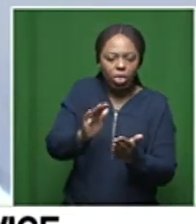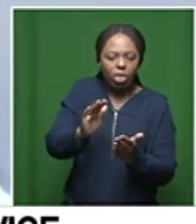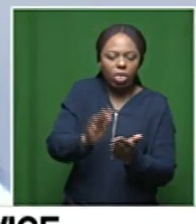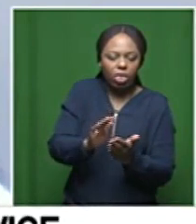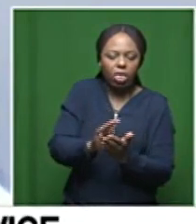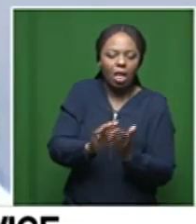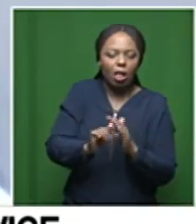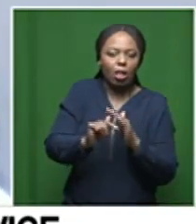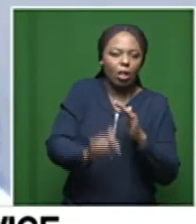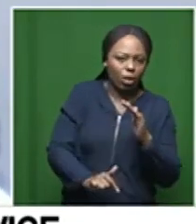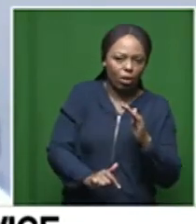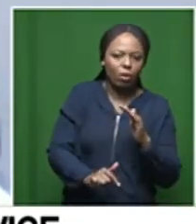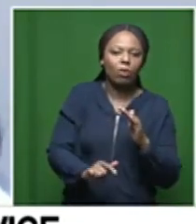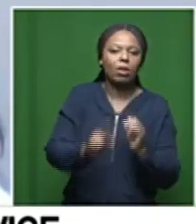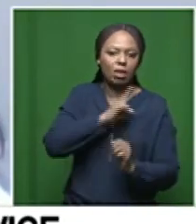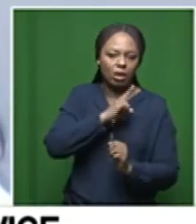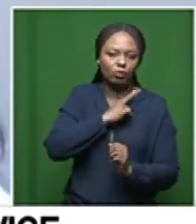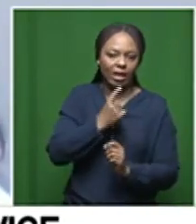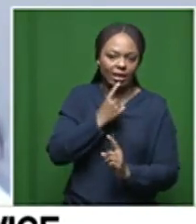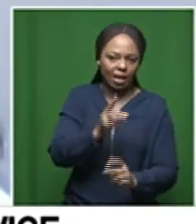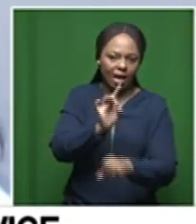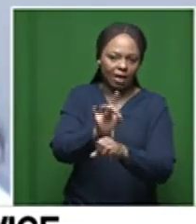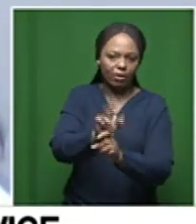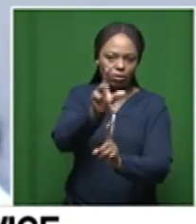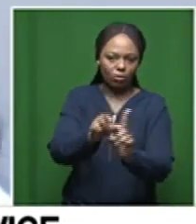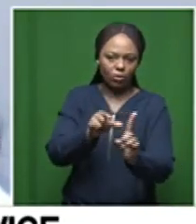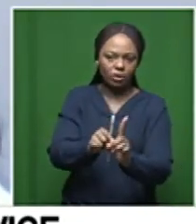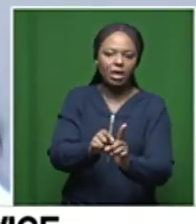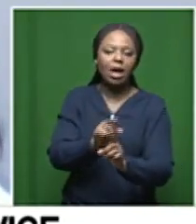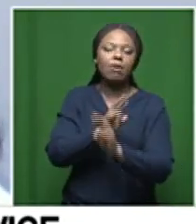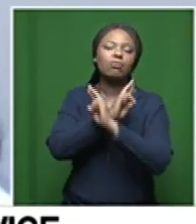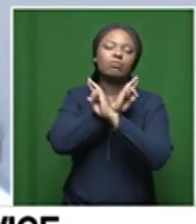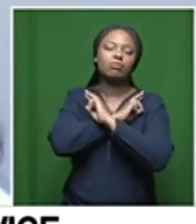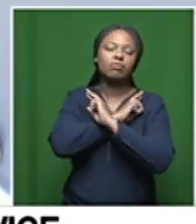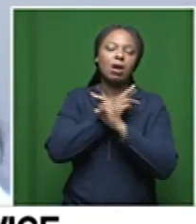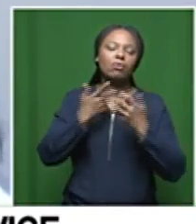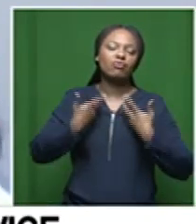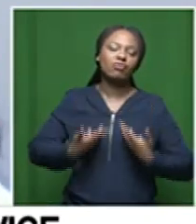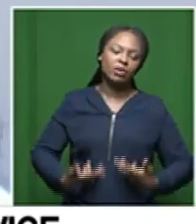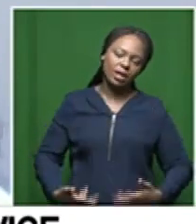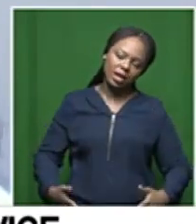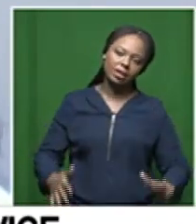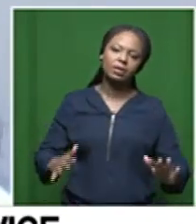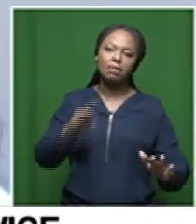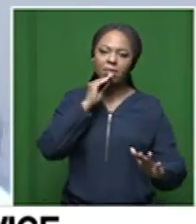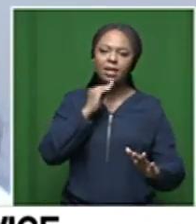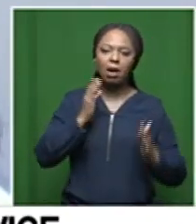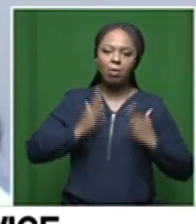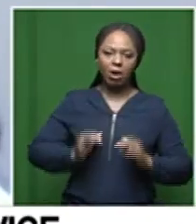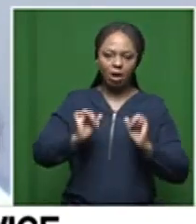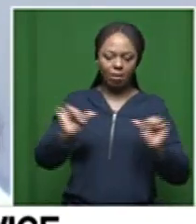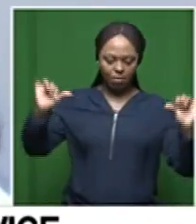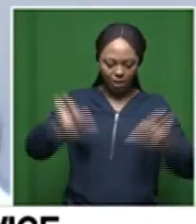for others. And so that process of resting after donation assists the body to then recover and the blood pressure to kind